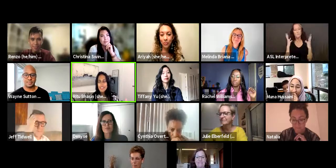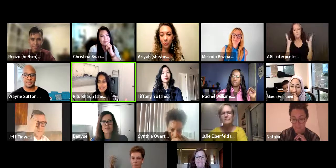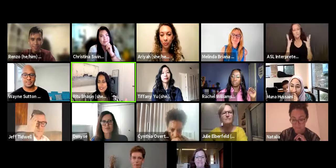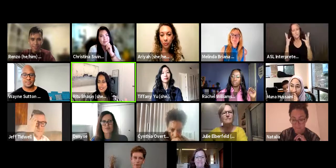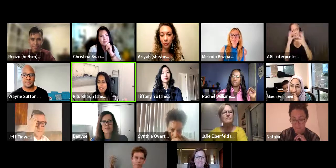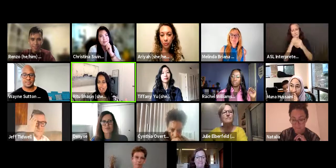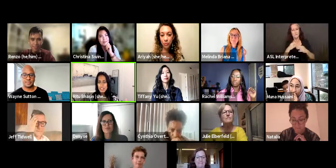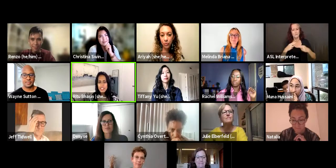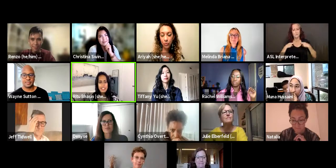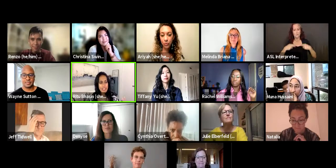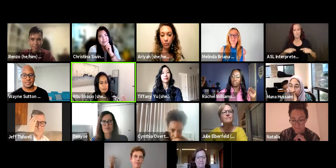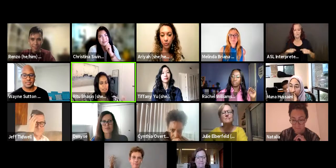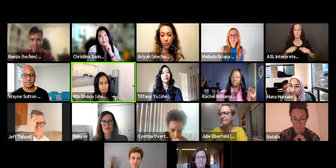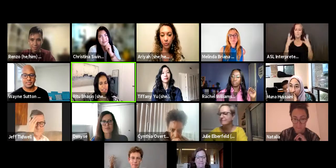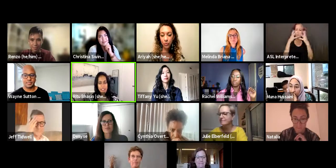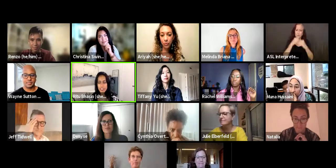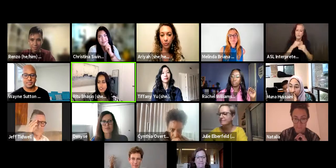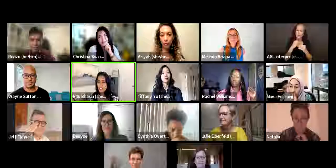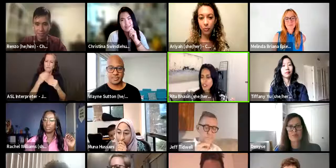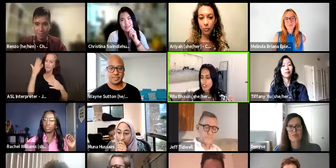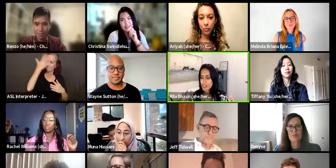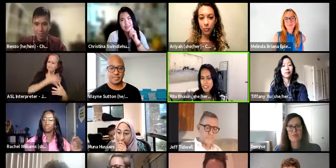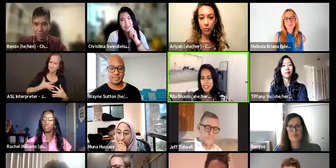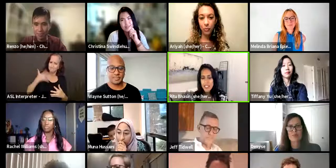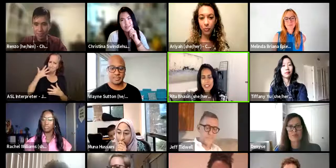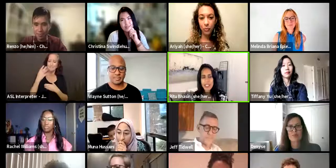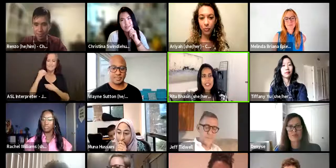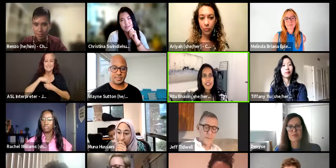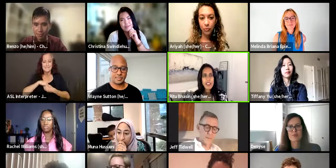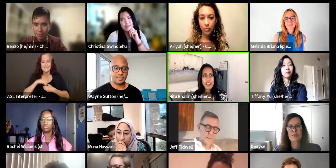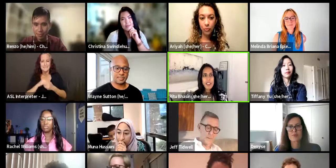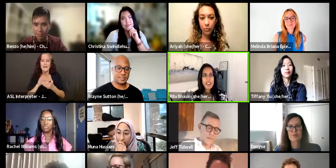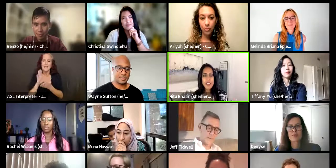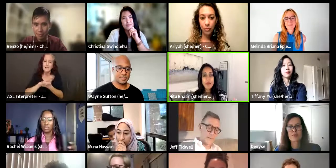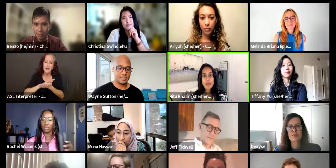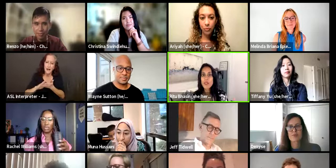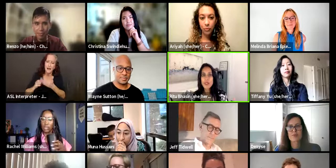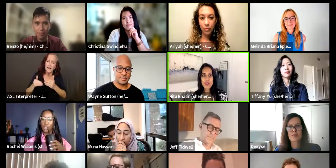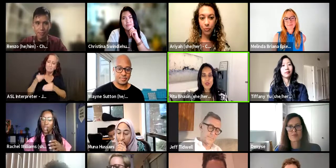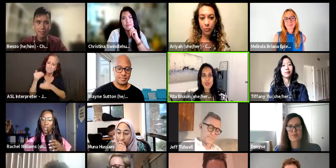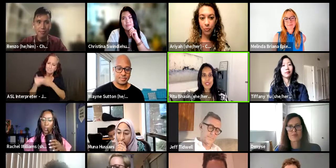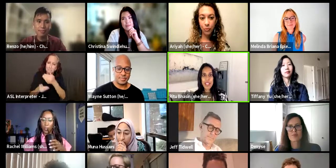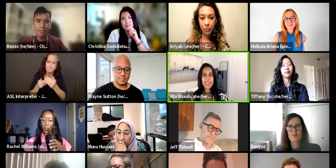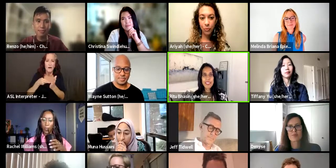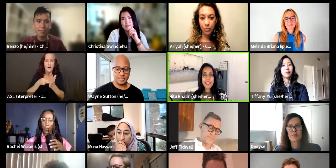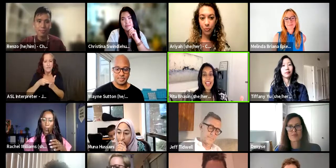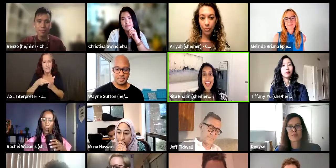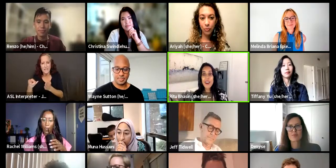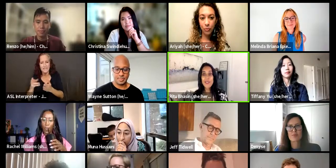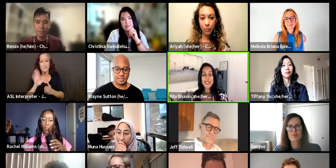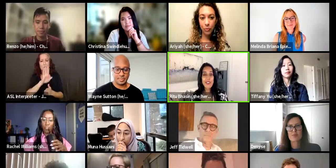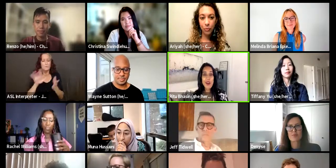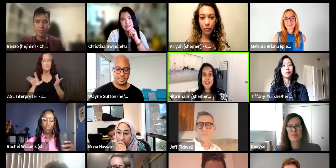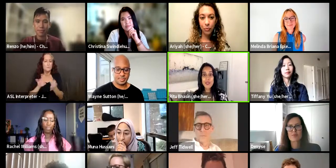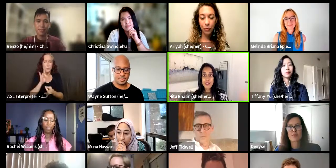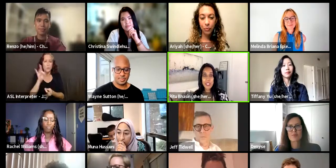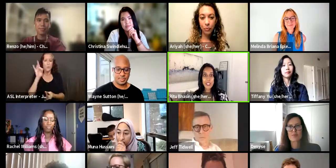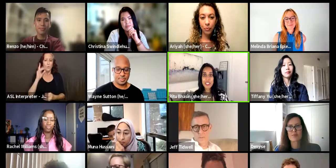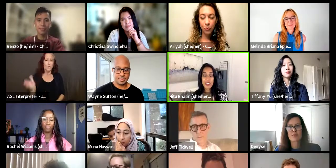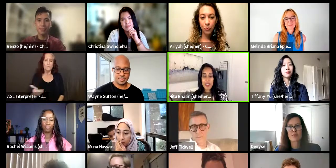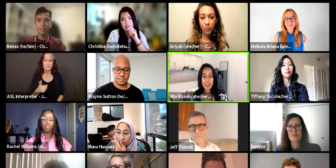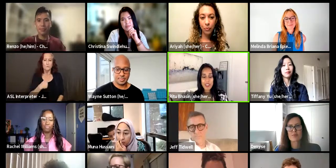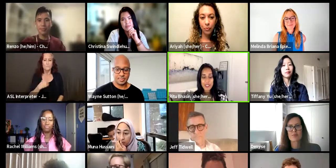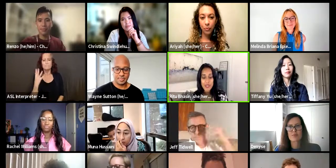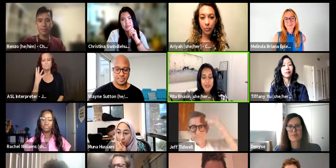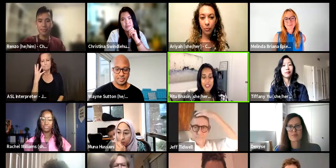is kind. She is empathetic. She is authentic. She is a beautiful soul. And now she's also